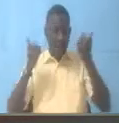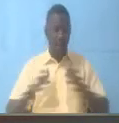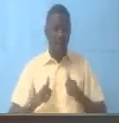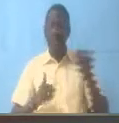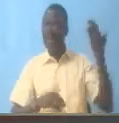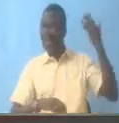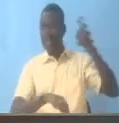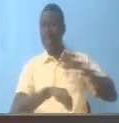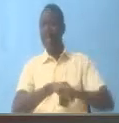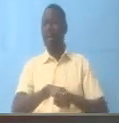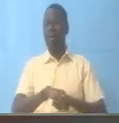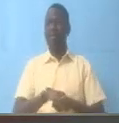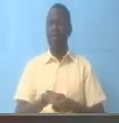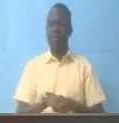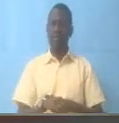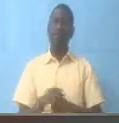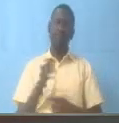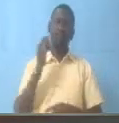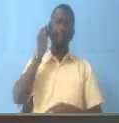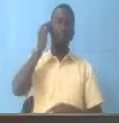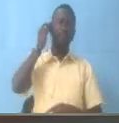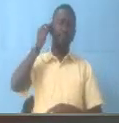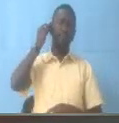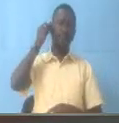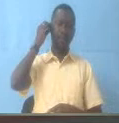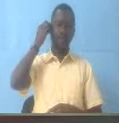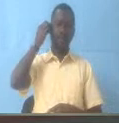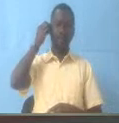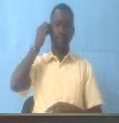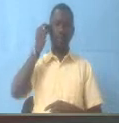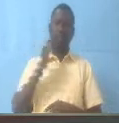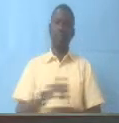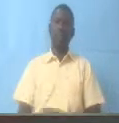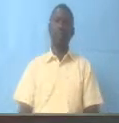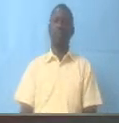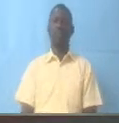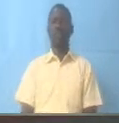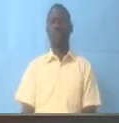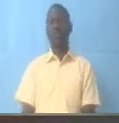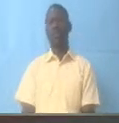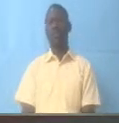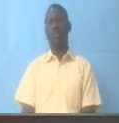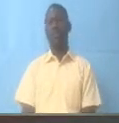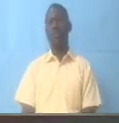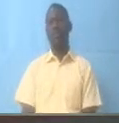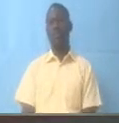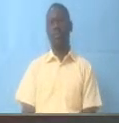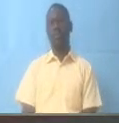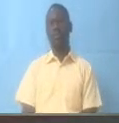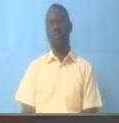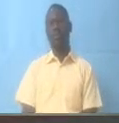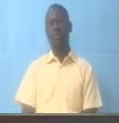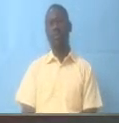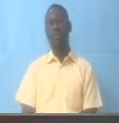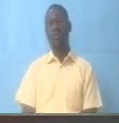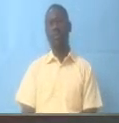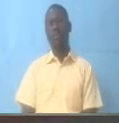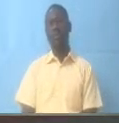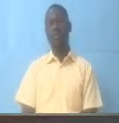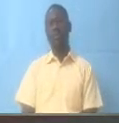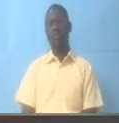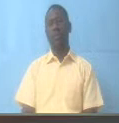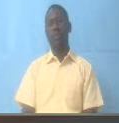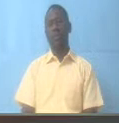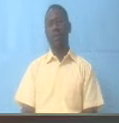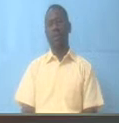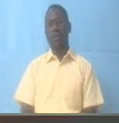time. Ci mbiri firnde yu wér de amuñoon ci lu doy pour mën koo gàcce kenn nit ndax jamono boobu loolu ñu ngi nekkoon fii jamono